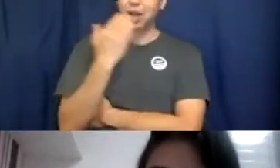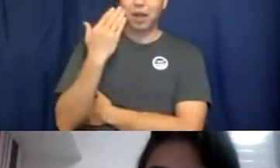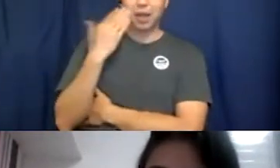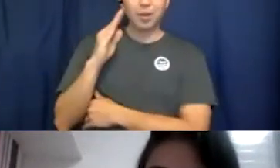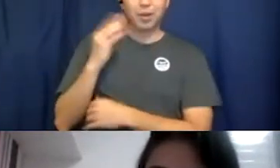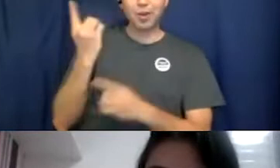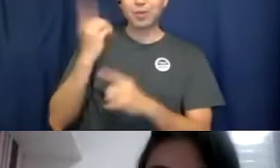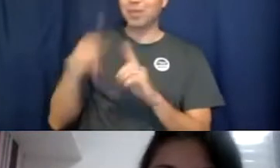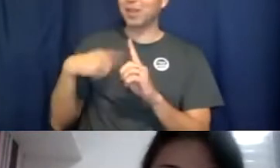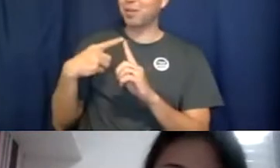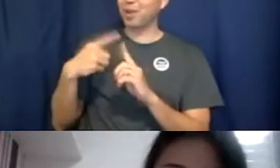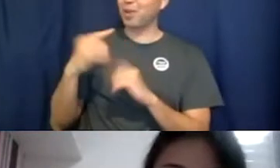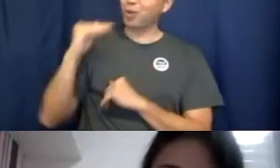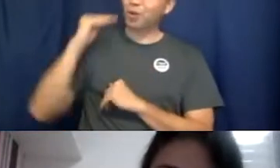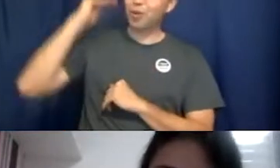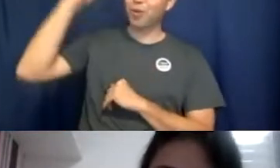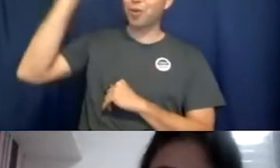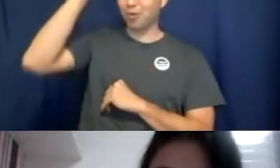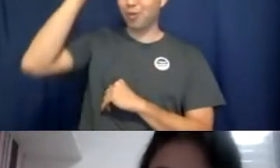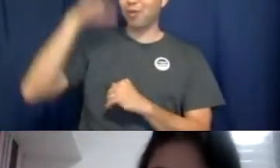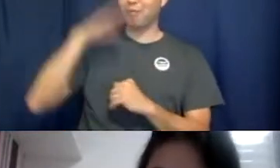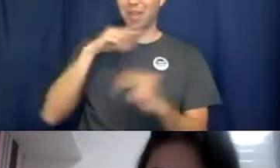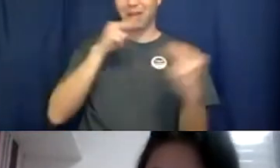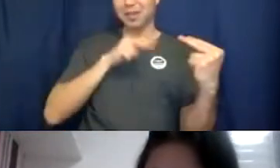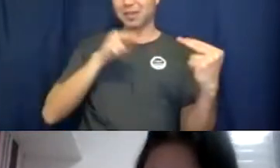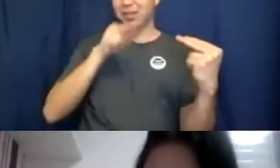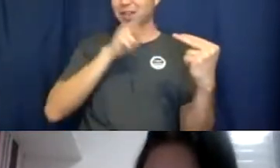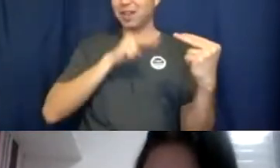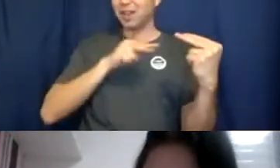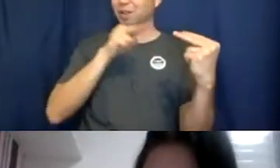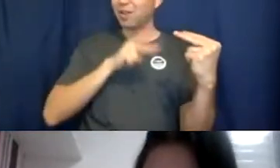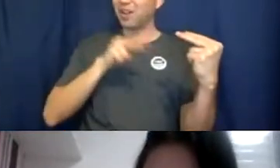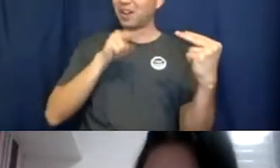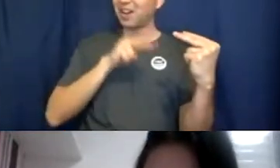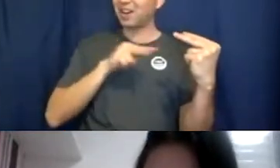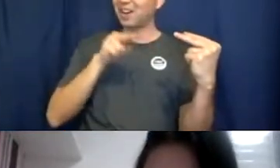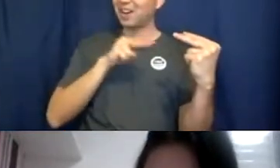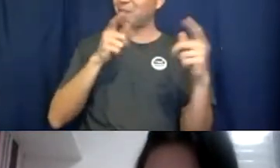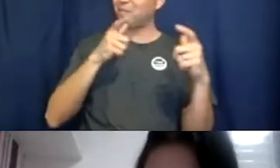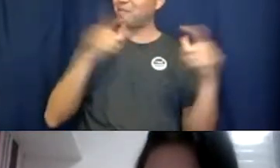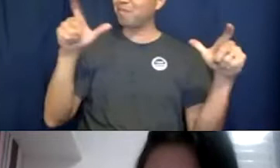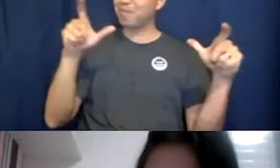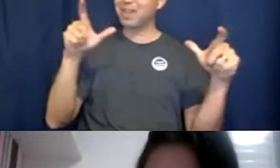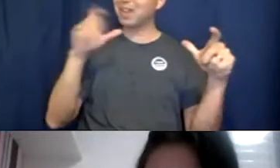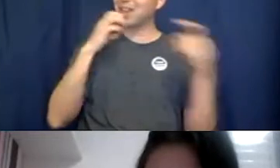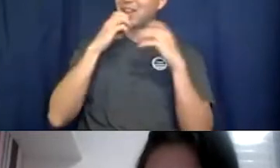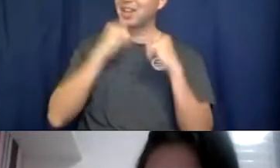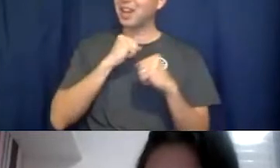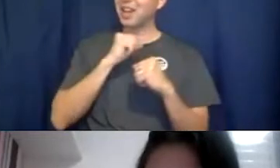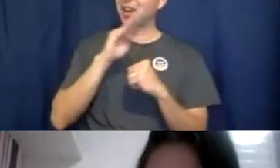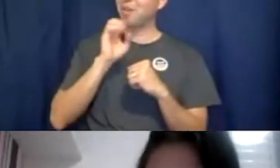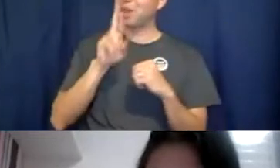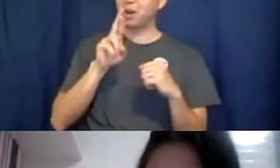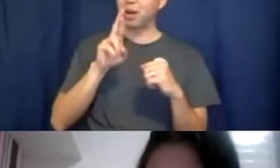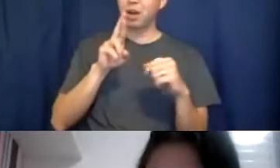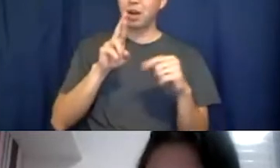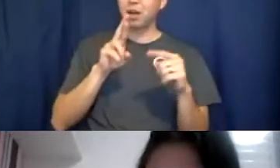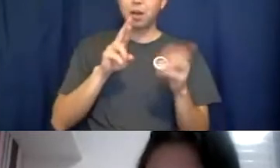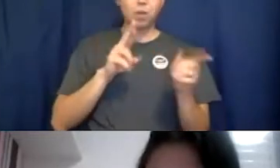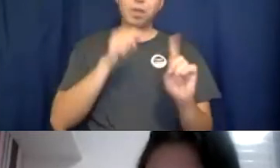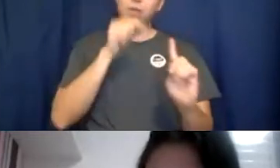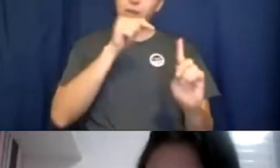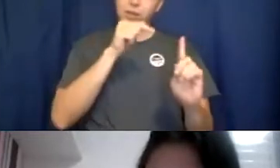Correct. Okay, because that's a level of gingerbread house cheating. Jingles.